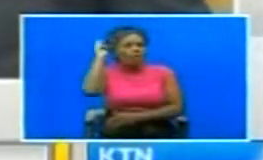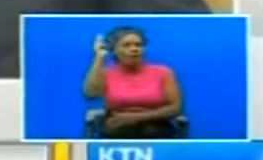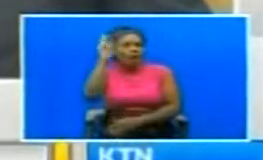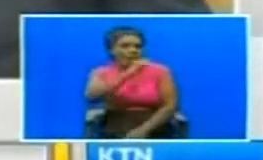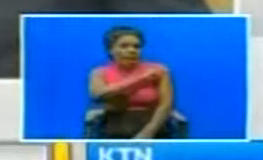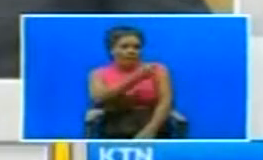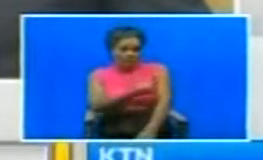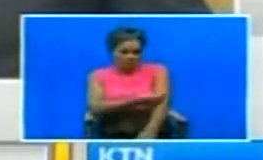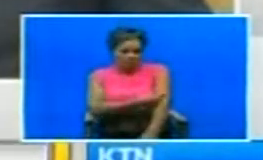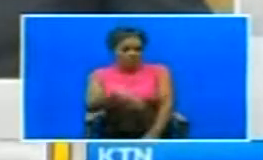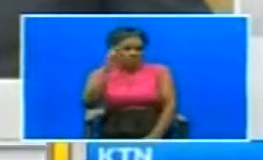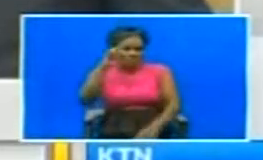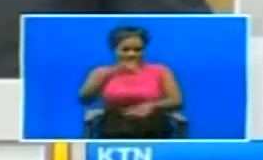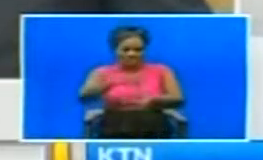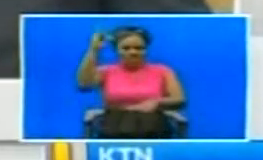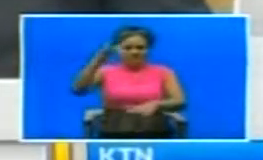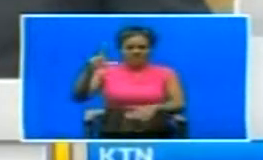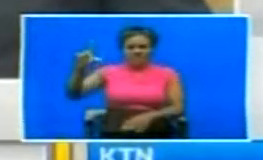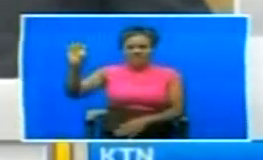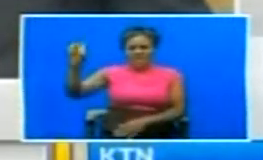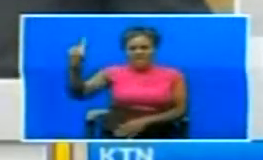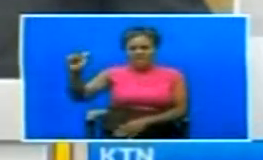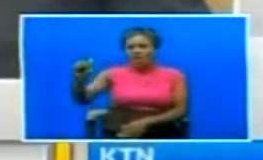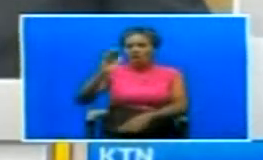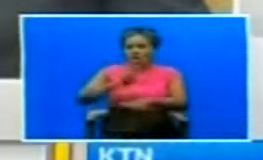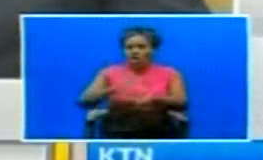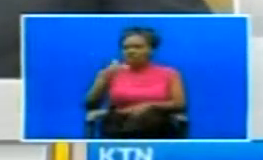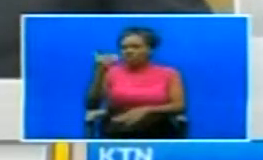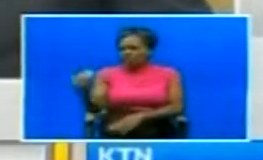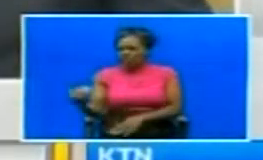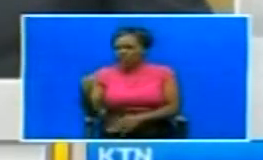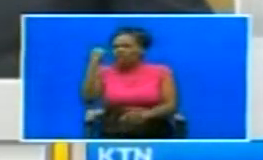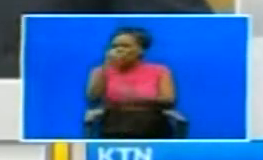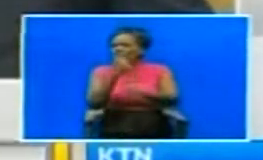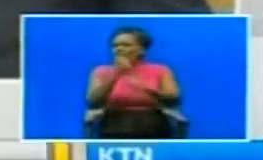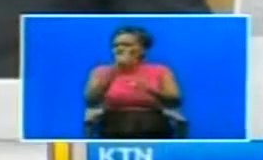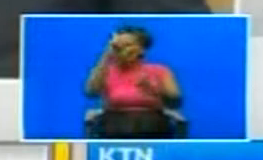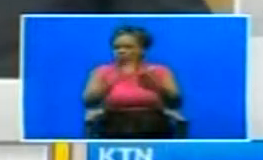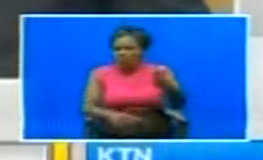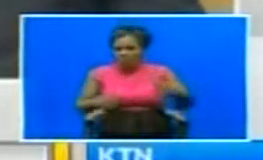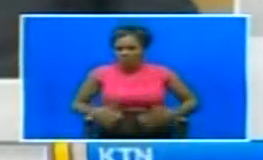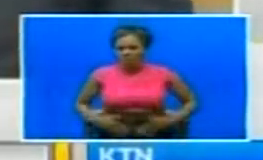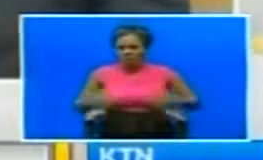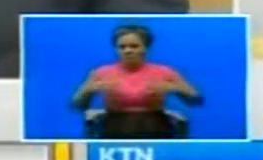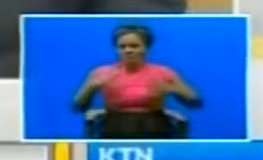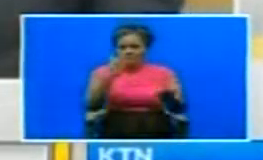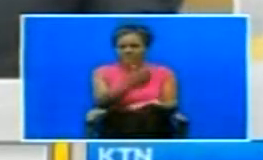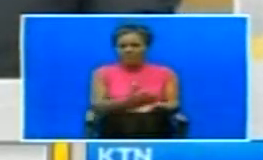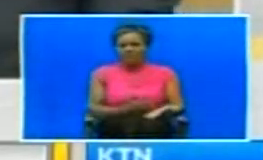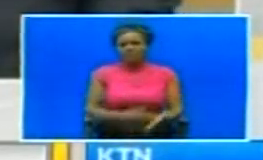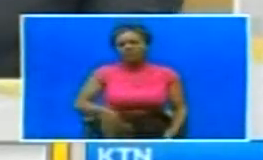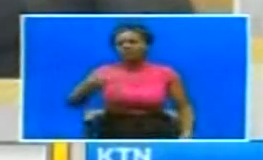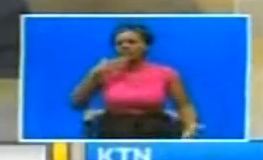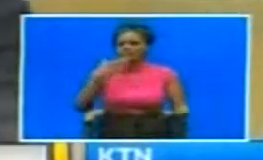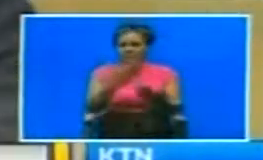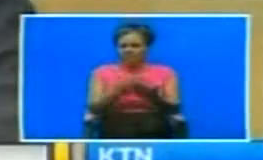Mohammed Ali, we saw the effects the lead was having on children. What does it do to the organs of children? Thank you